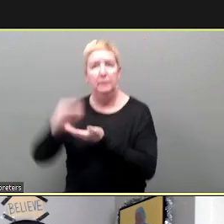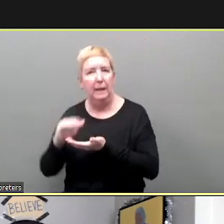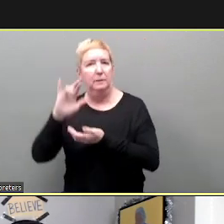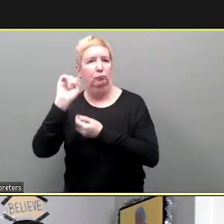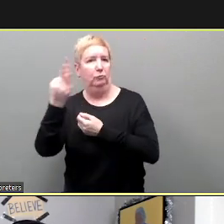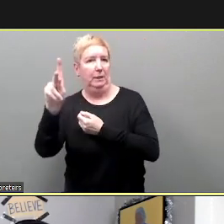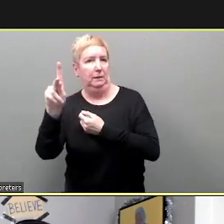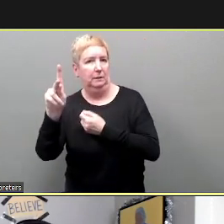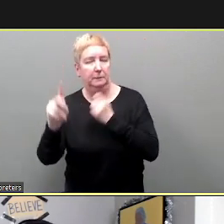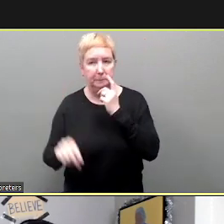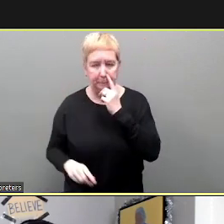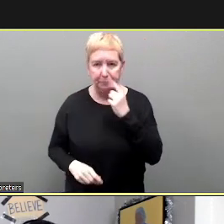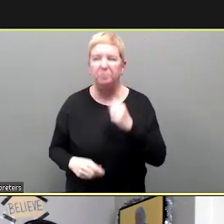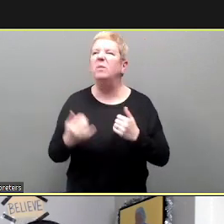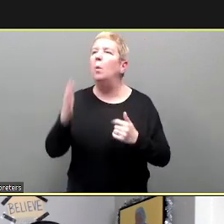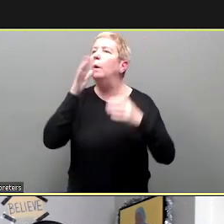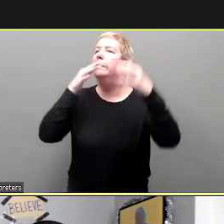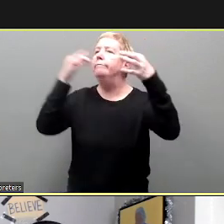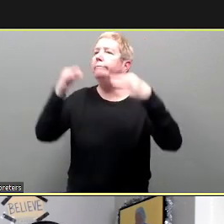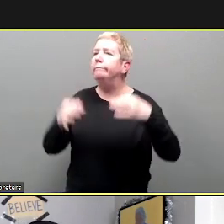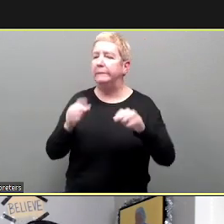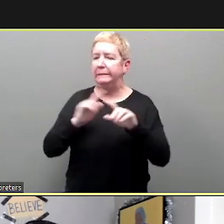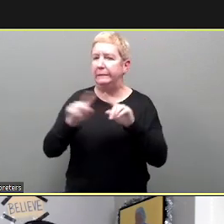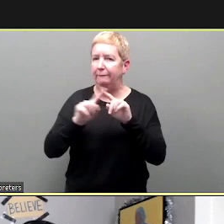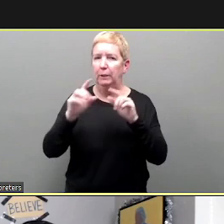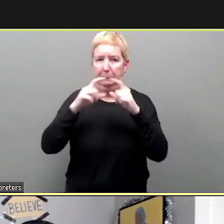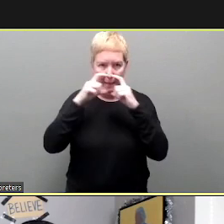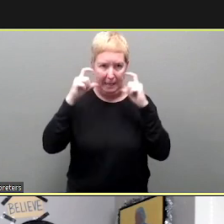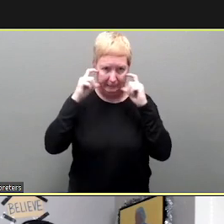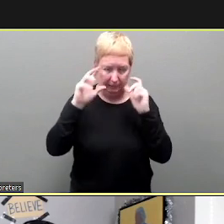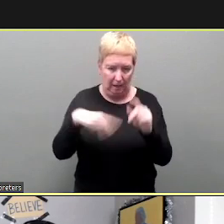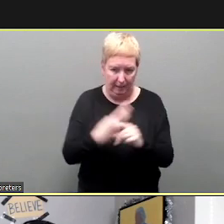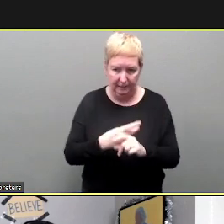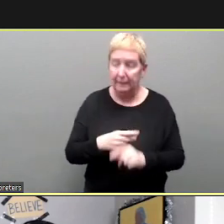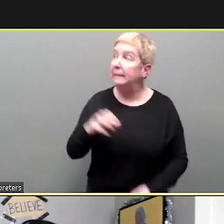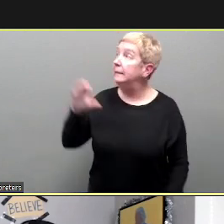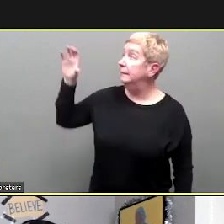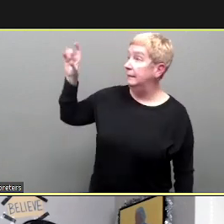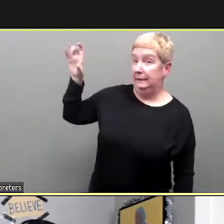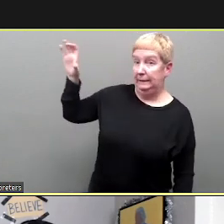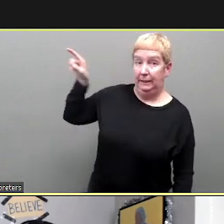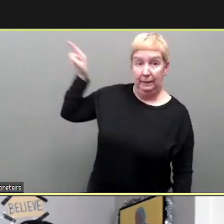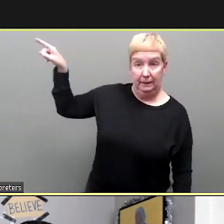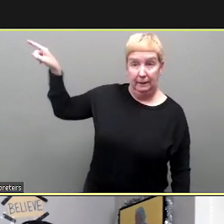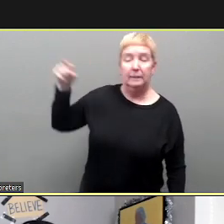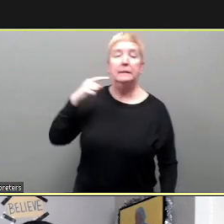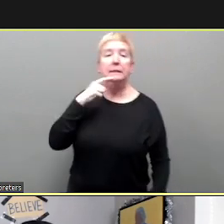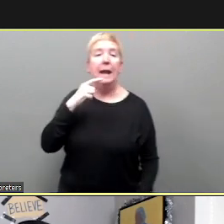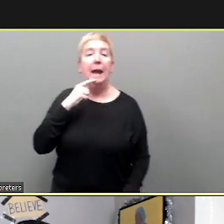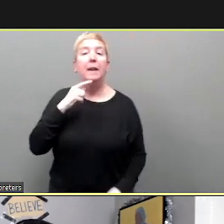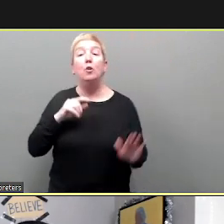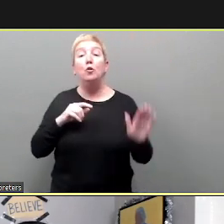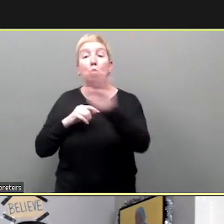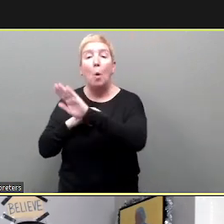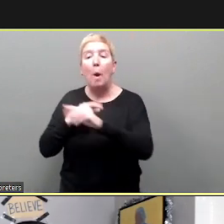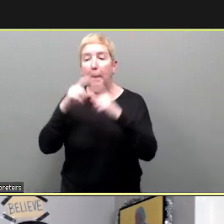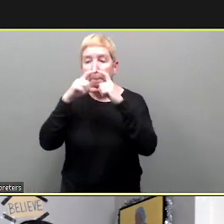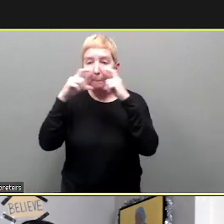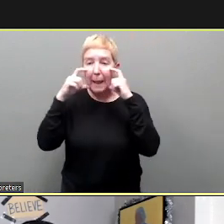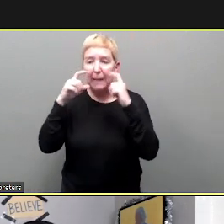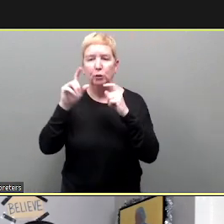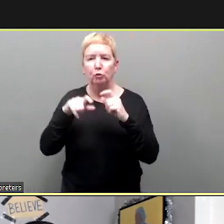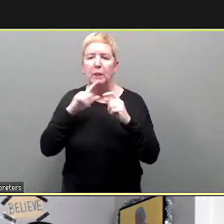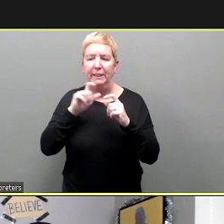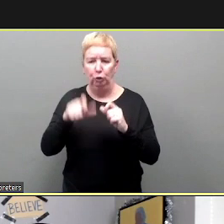masks. What the CDC says is that make sure that a mask that you're wearing just fits snugly against